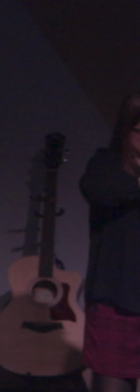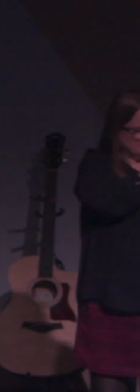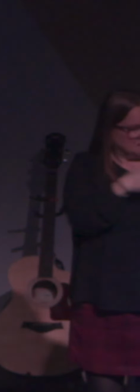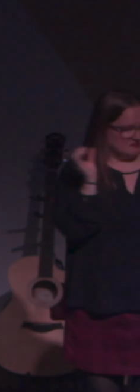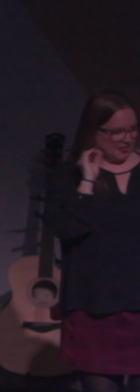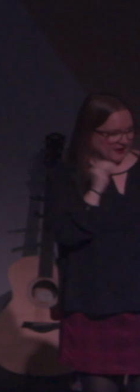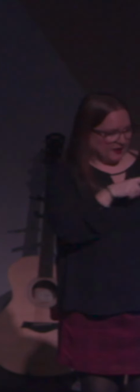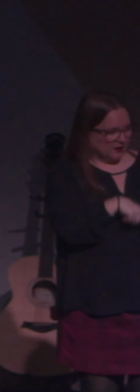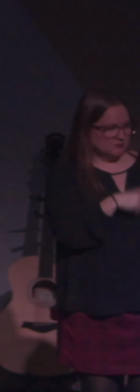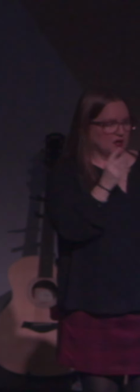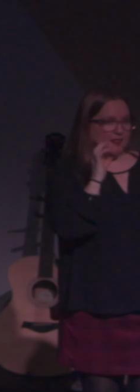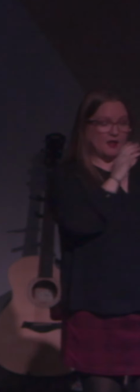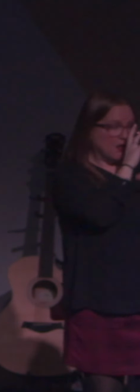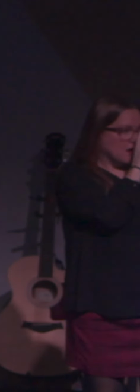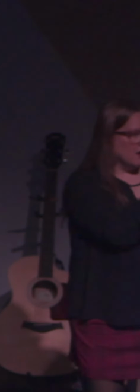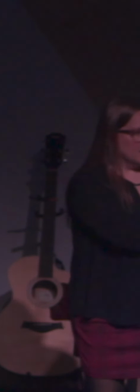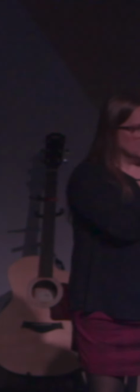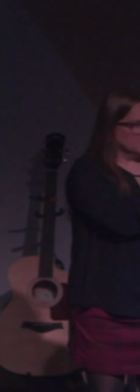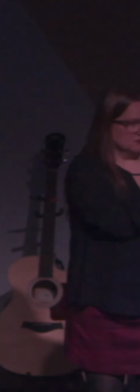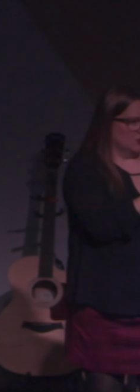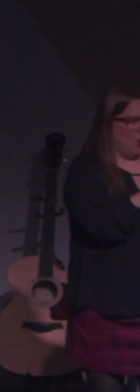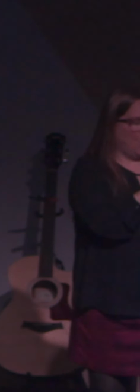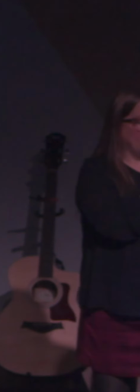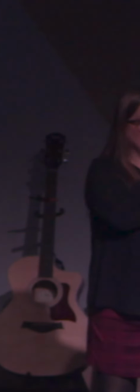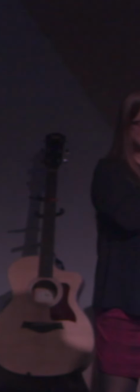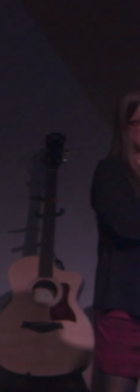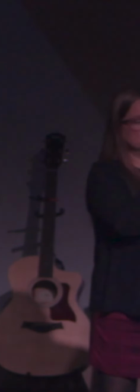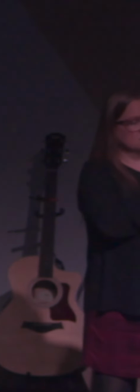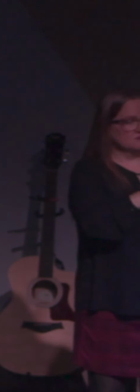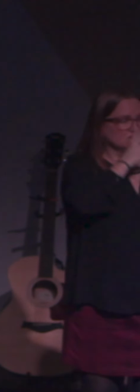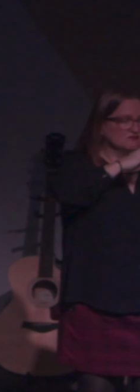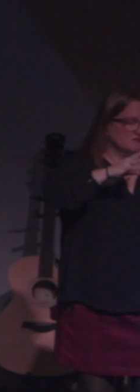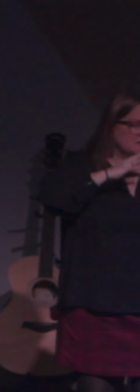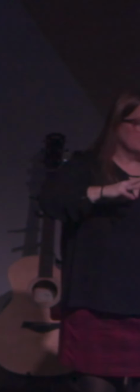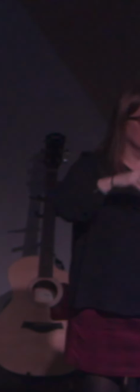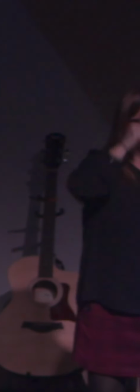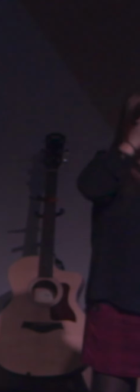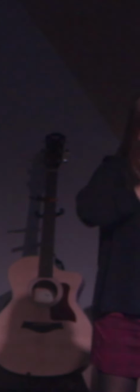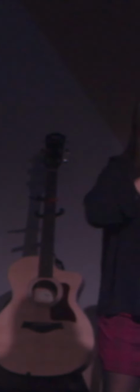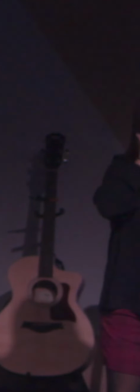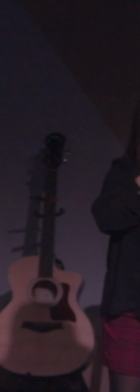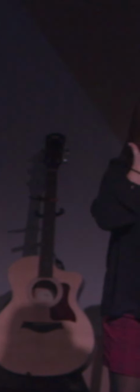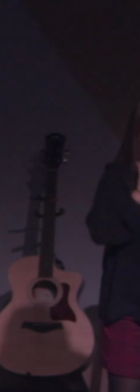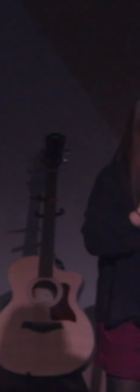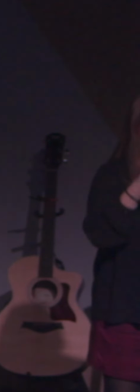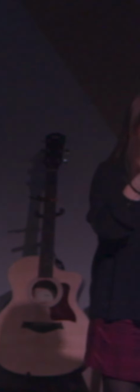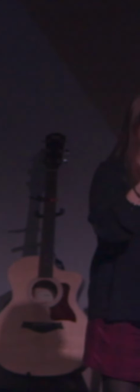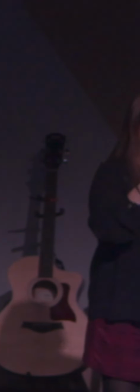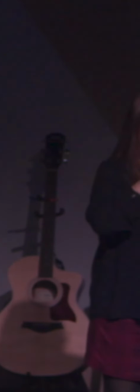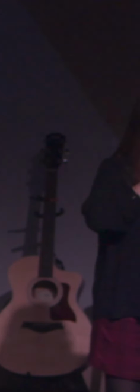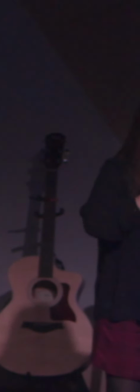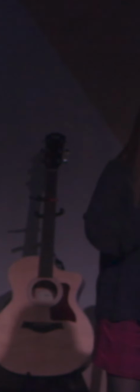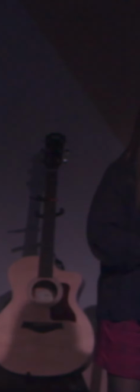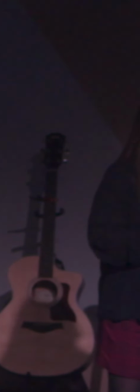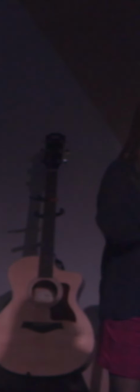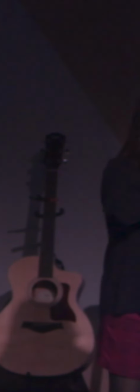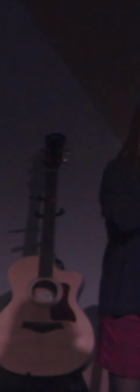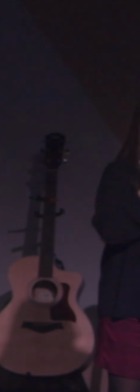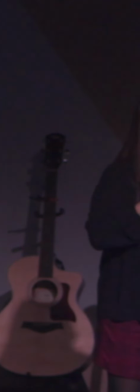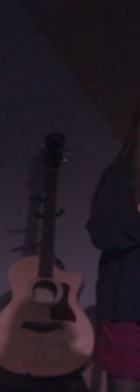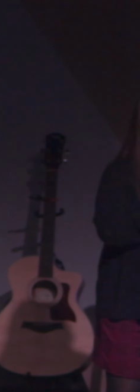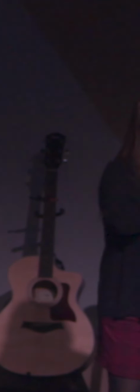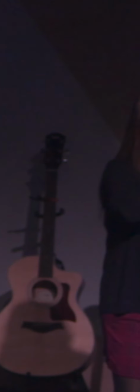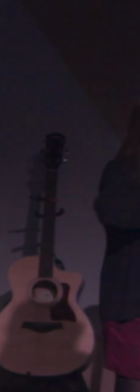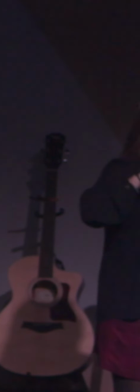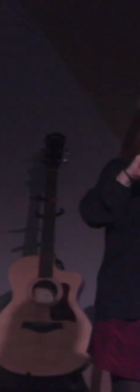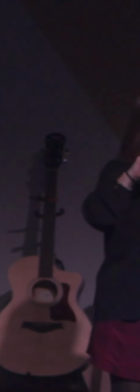to attract to us. He was despised and rejected, a man of sorrows, acquainted with deepest grief. We turned our backs